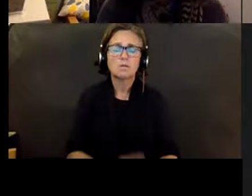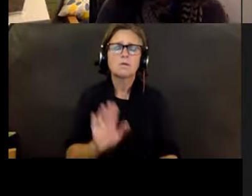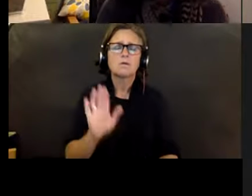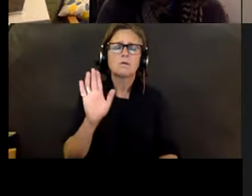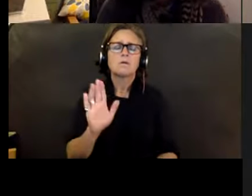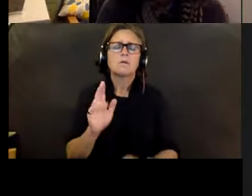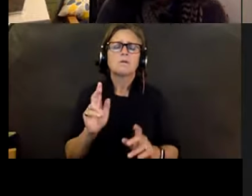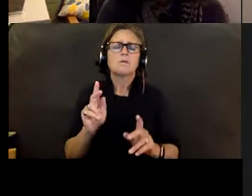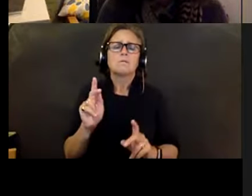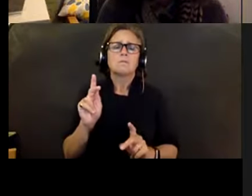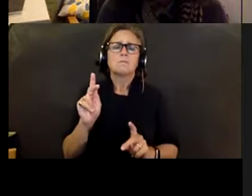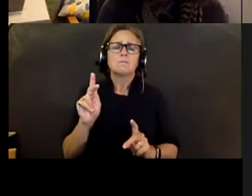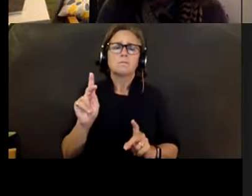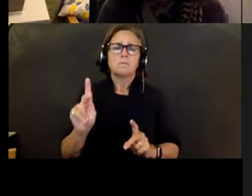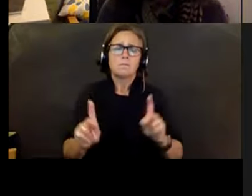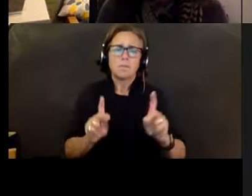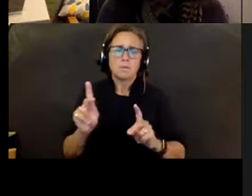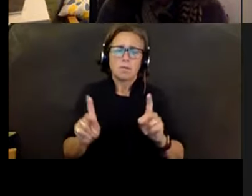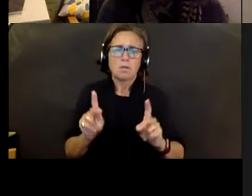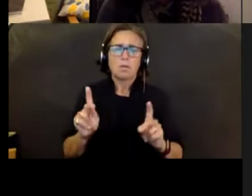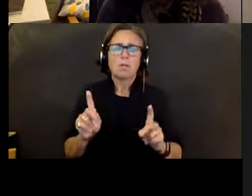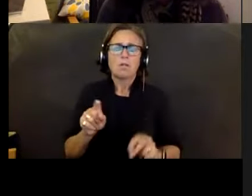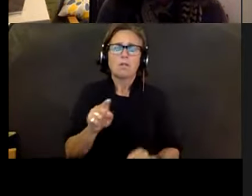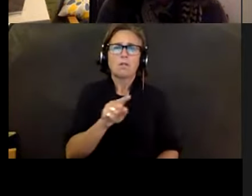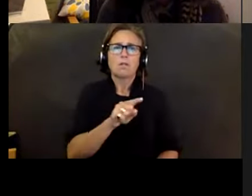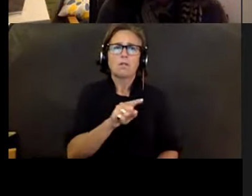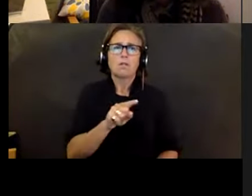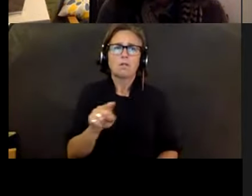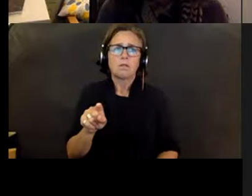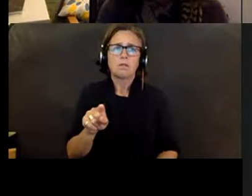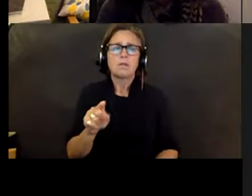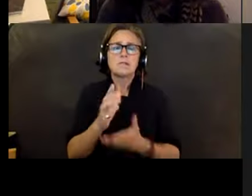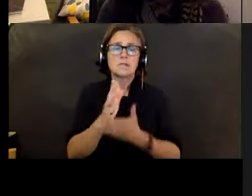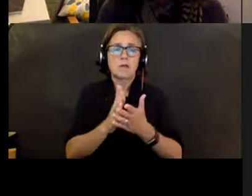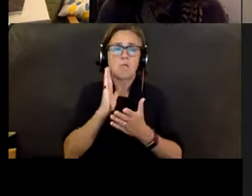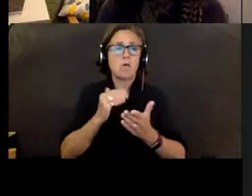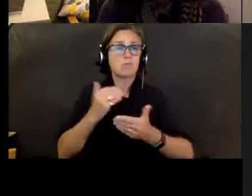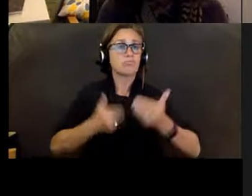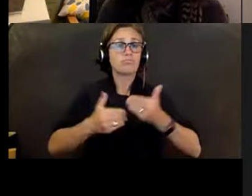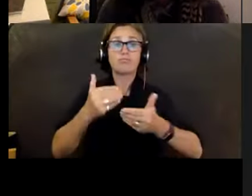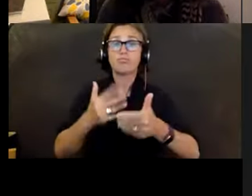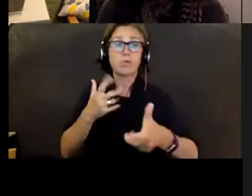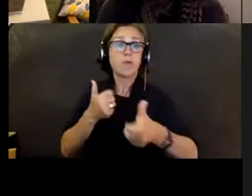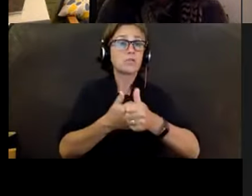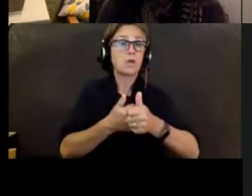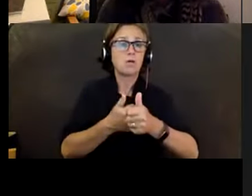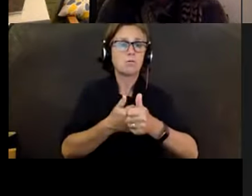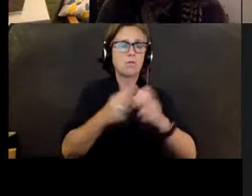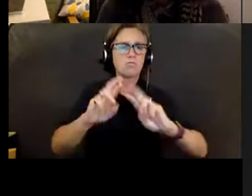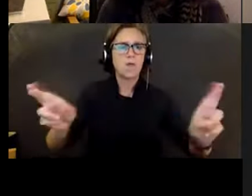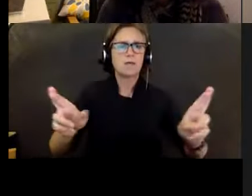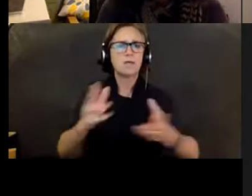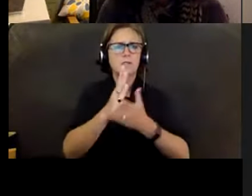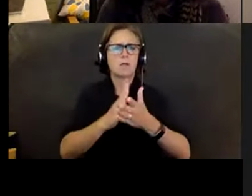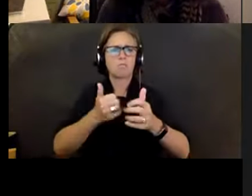they're going to catch up or not catch up, right? So I think our role as institutions is to